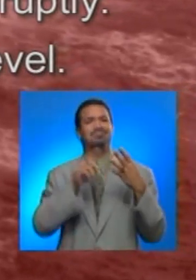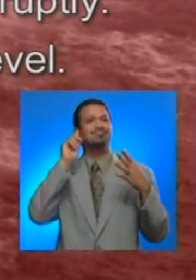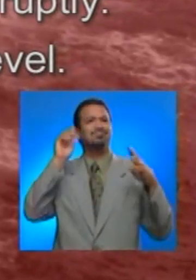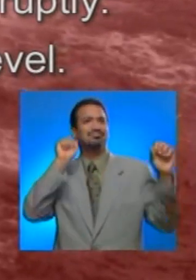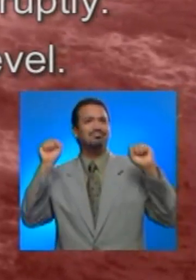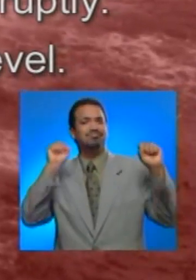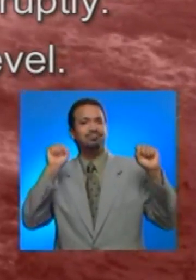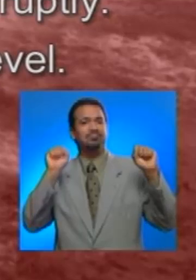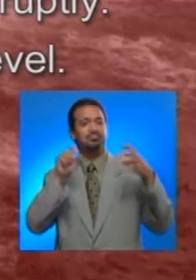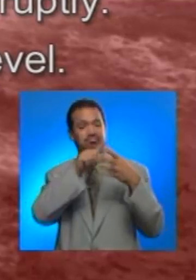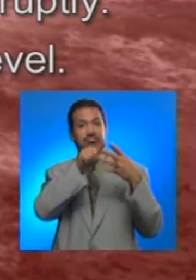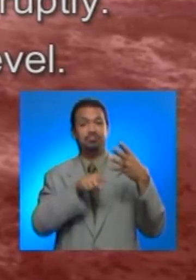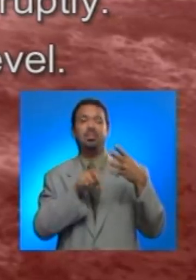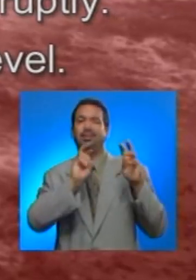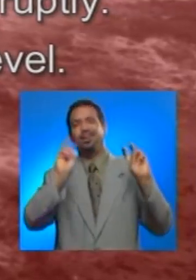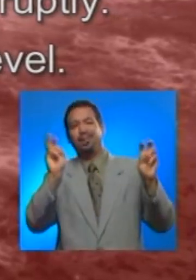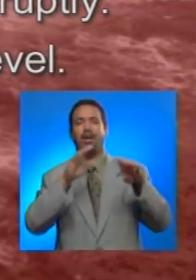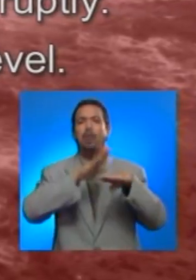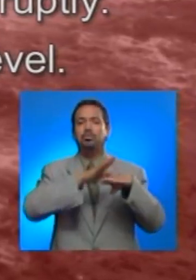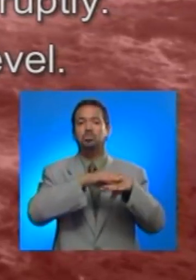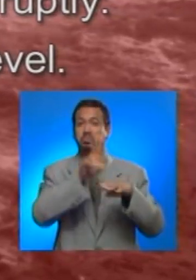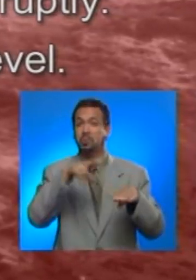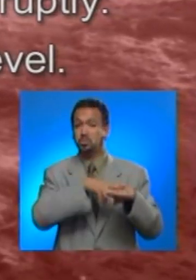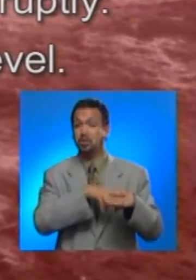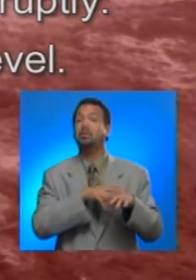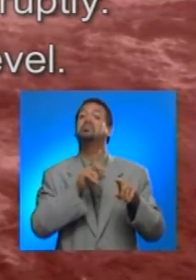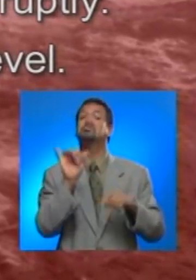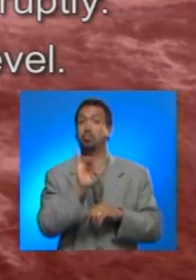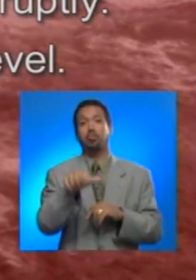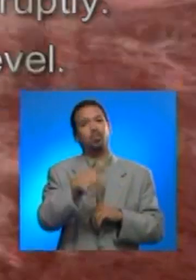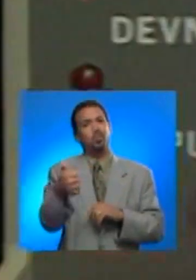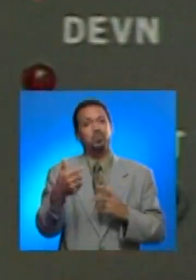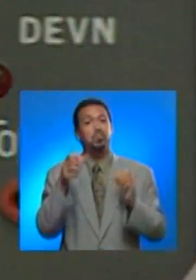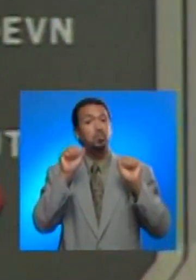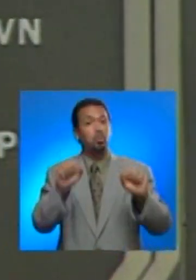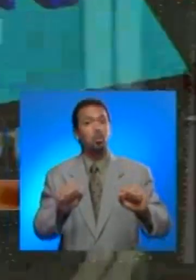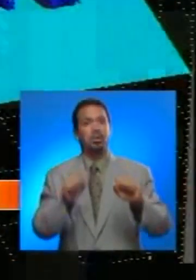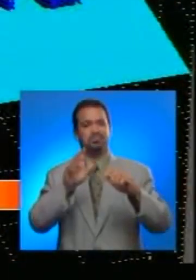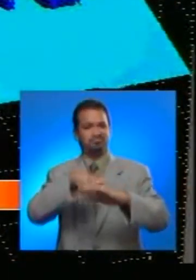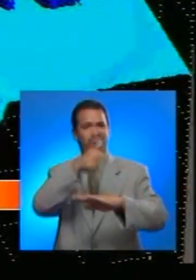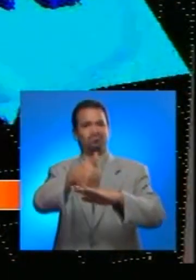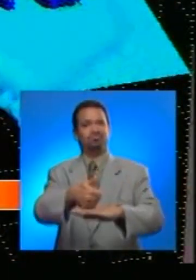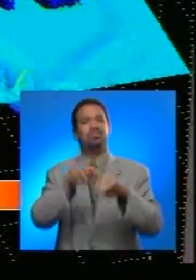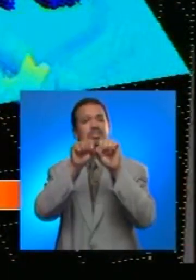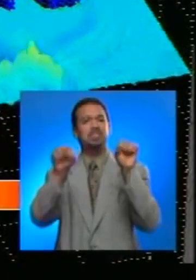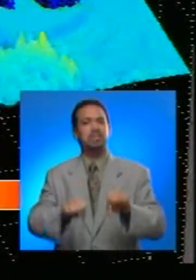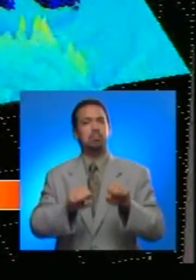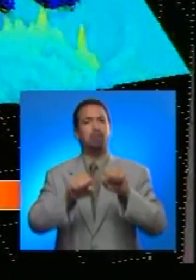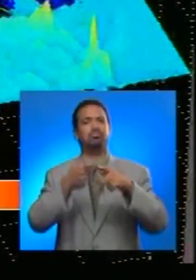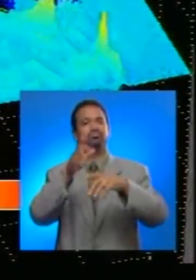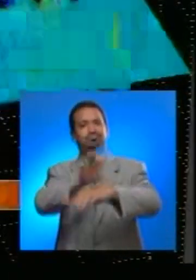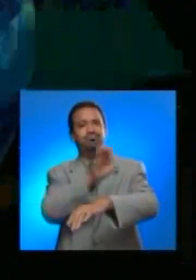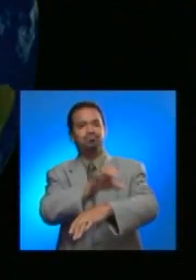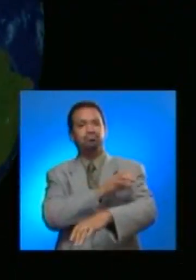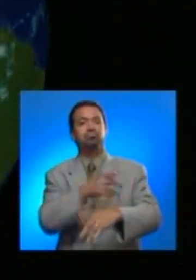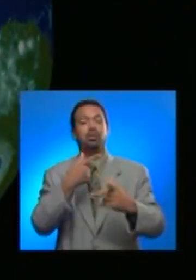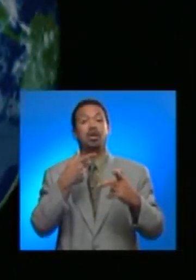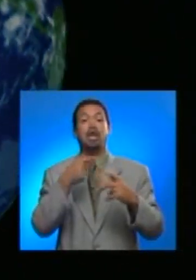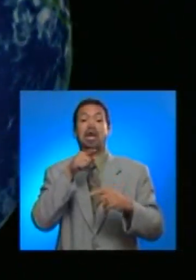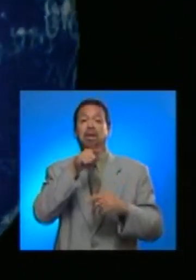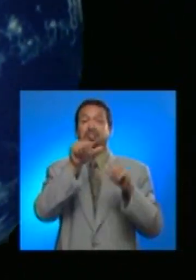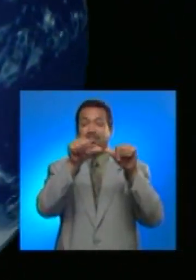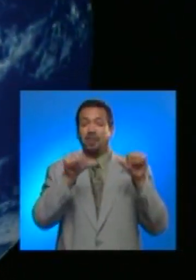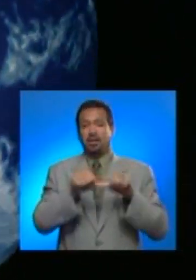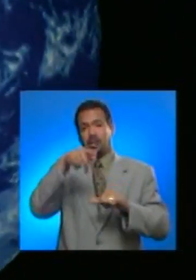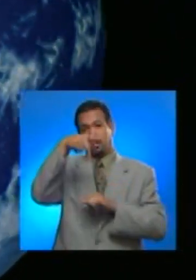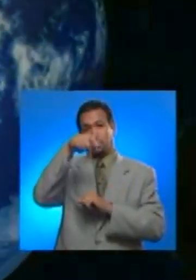the open ocean. Besides these natural warnings, it is possible to establish tsunami warning systems. For the